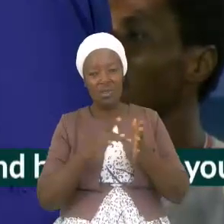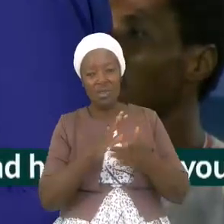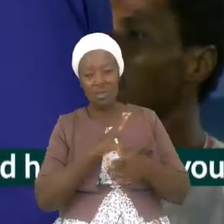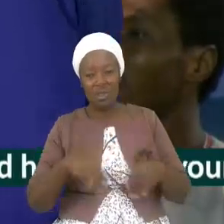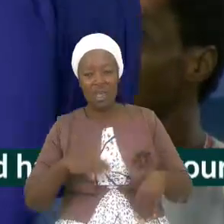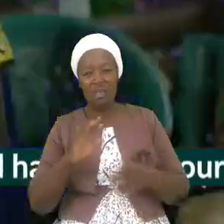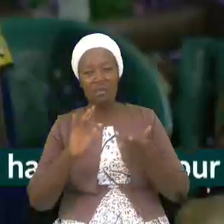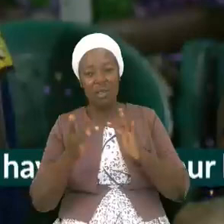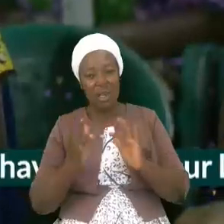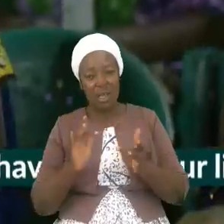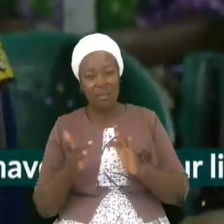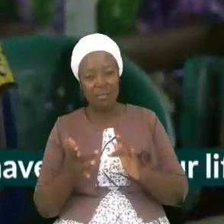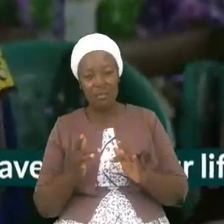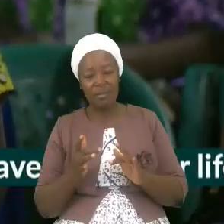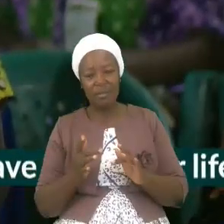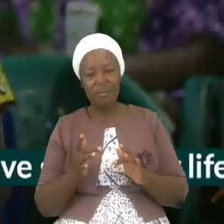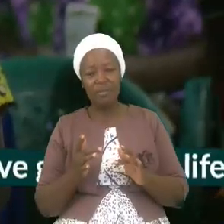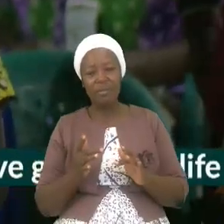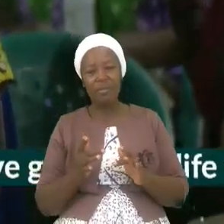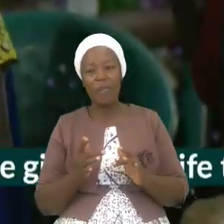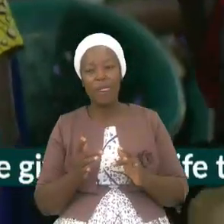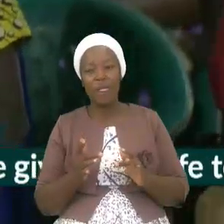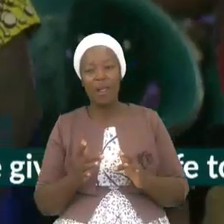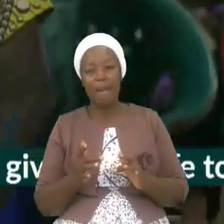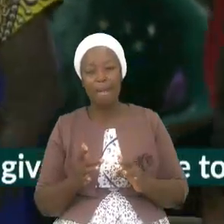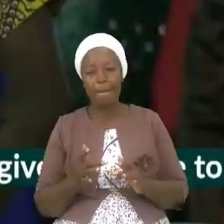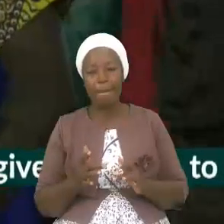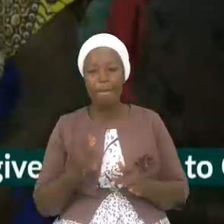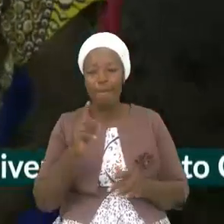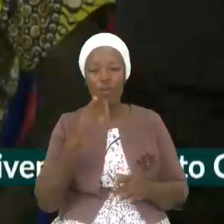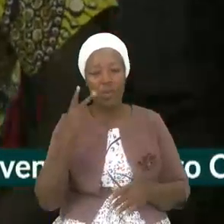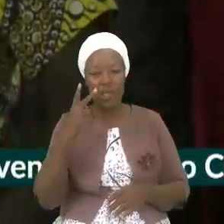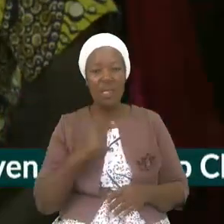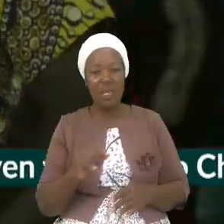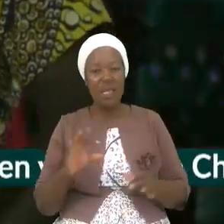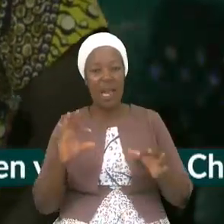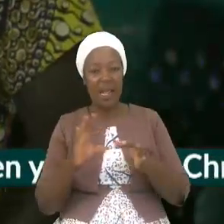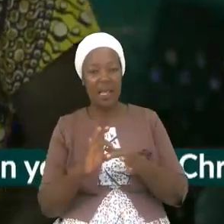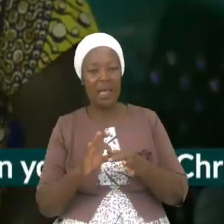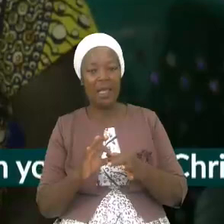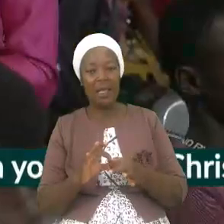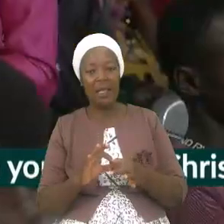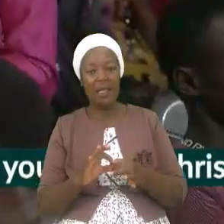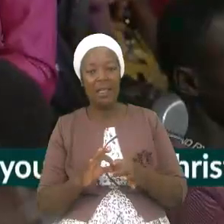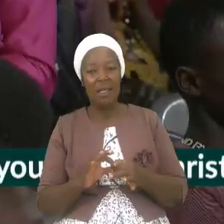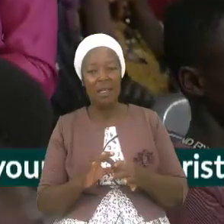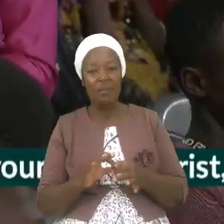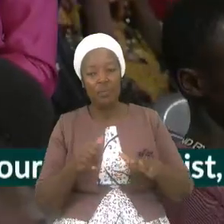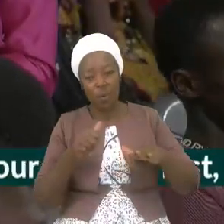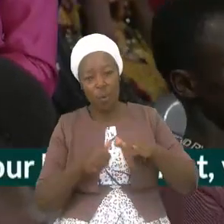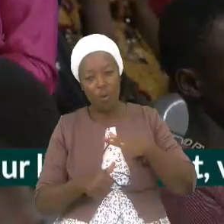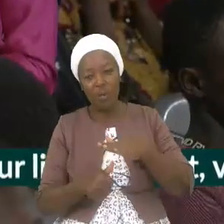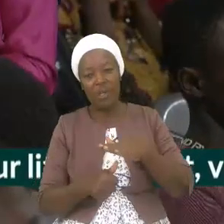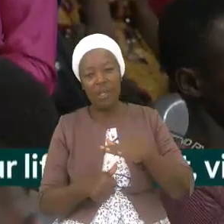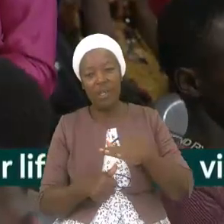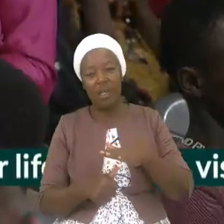you will see a link under that's below your player. Just click